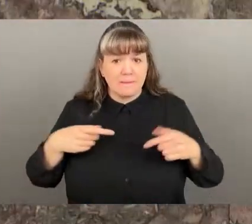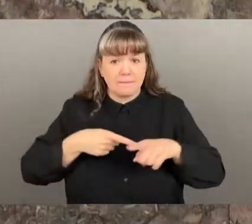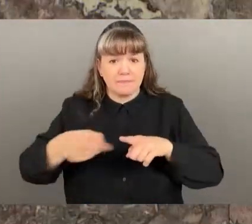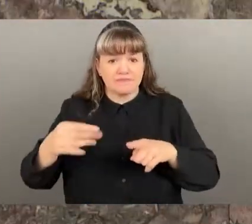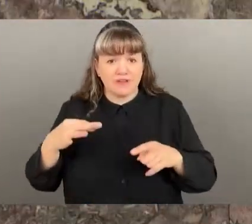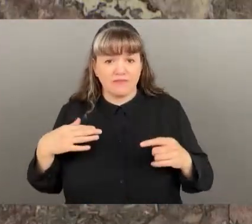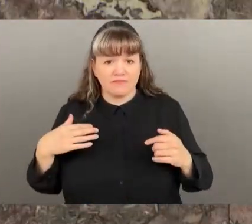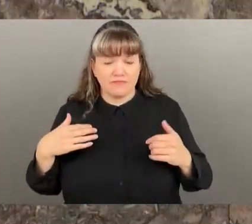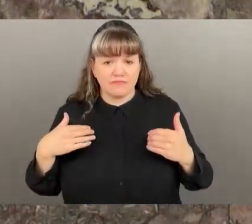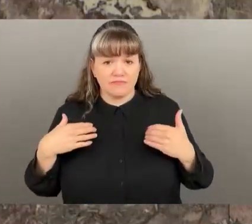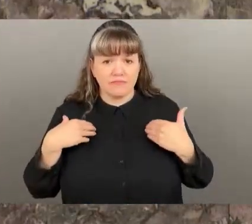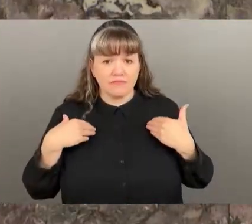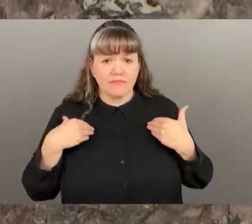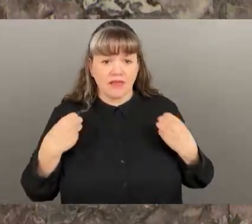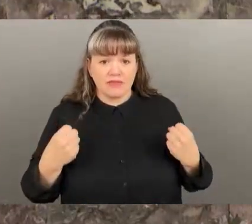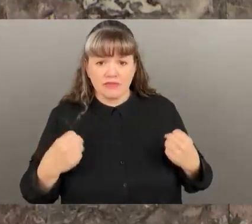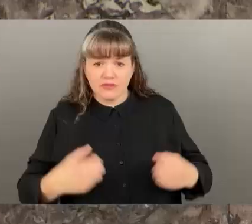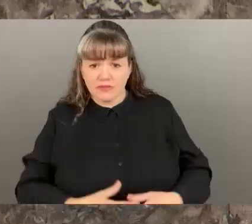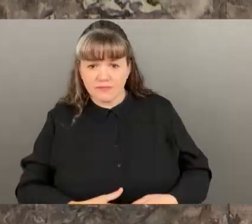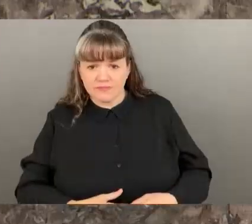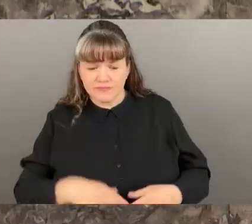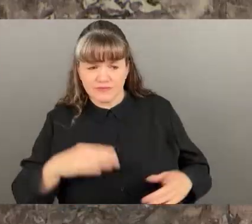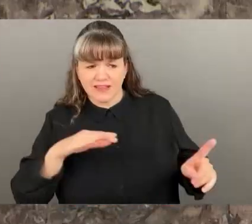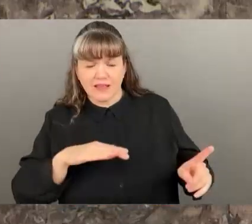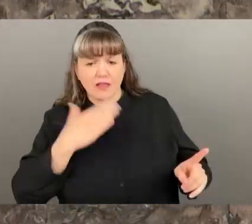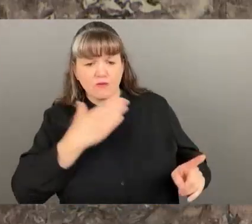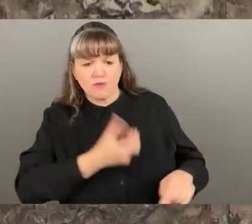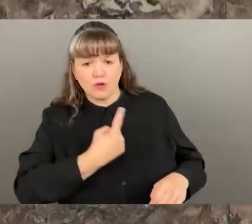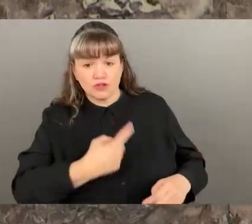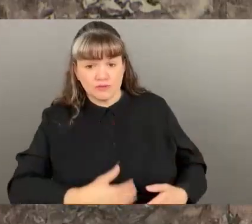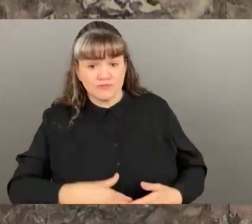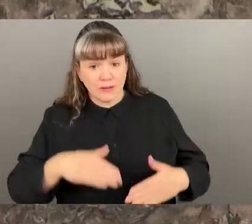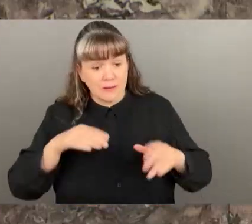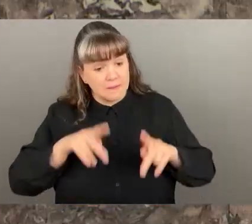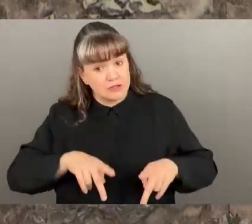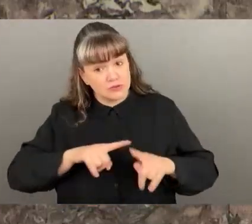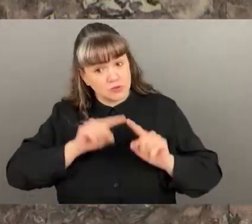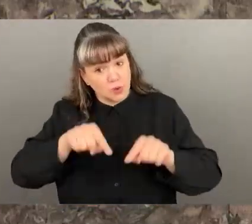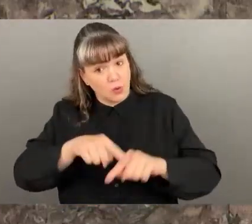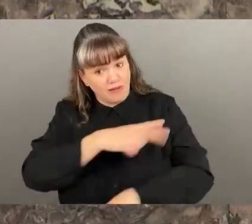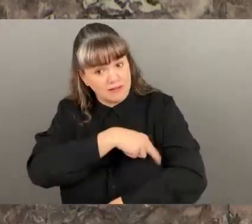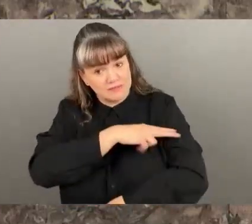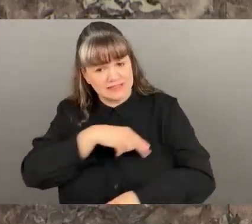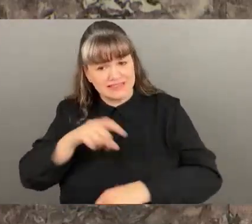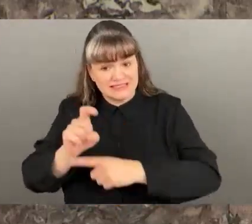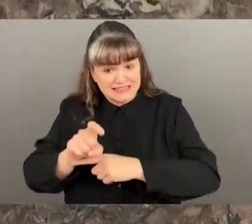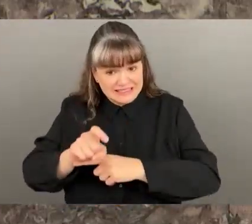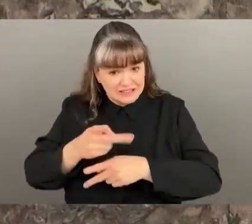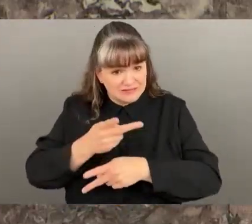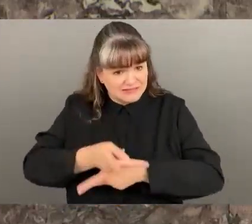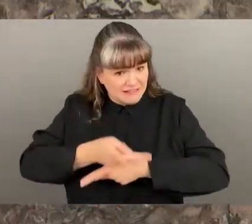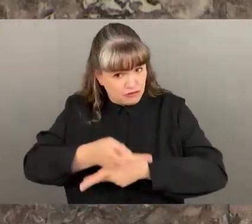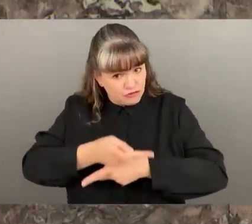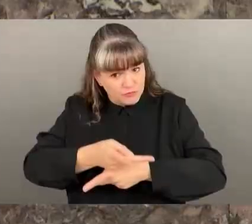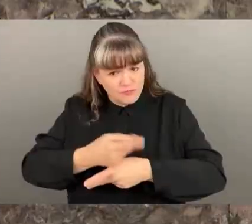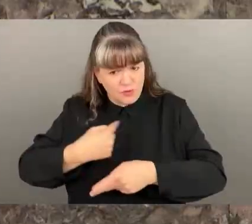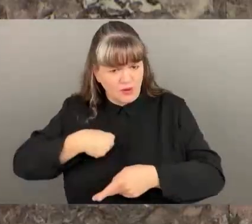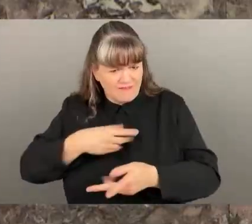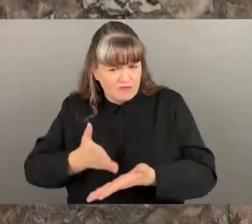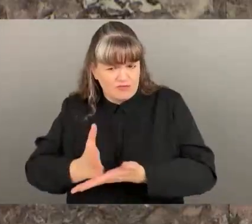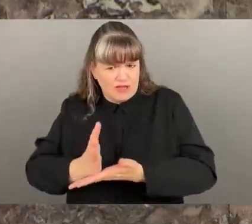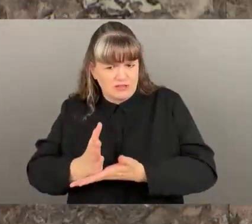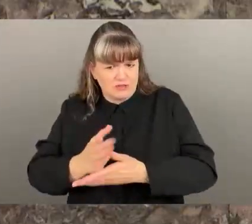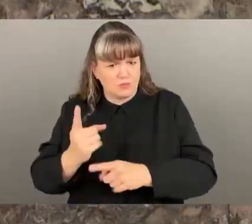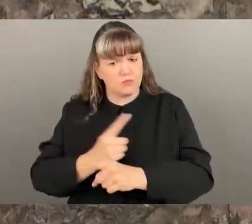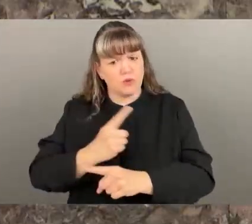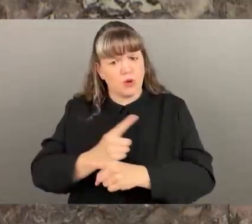a facility like a hospital needs to get the care that they deserve and need. There are people who enter